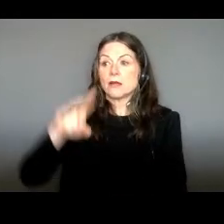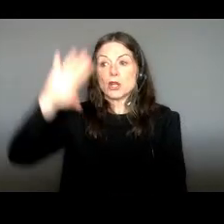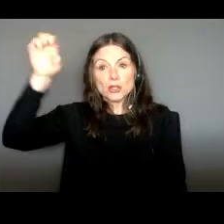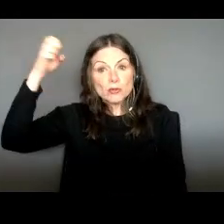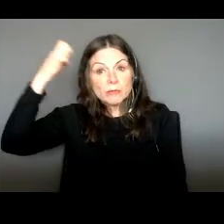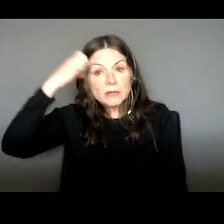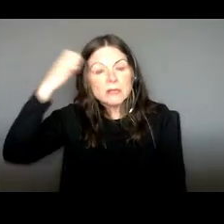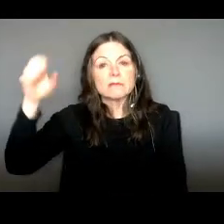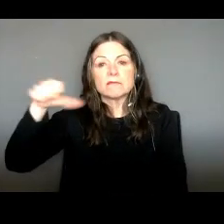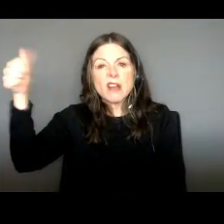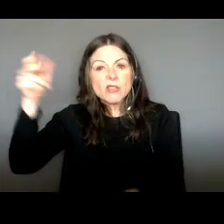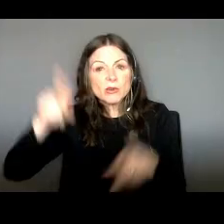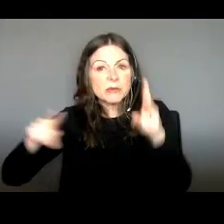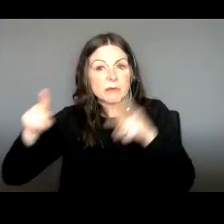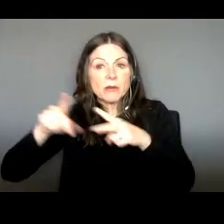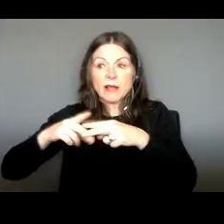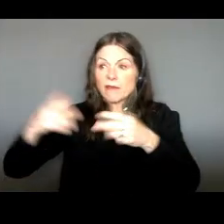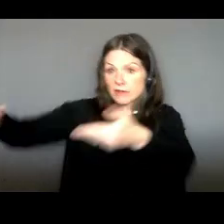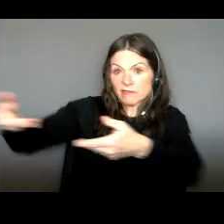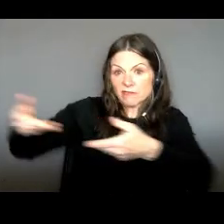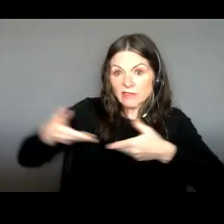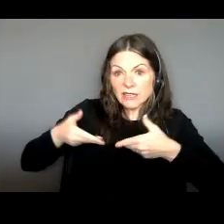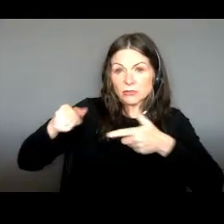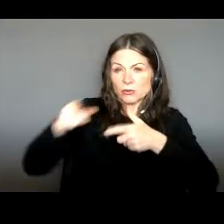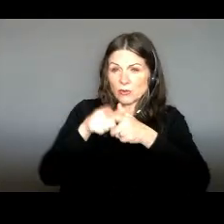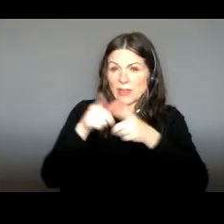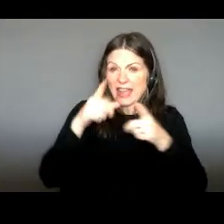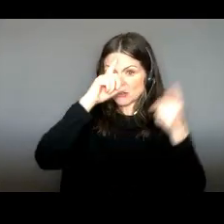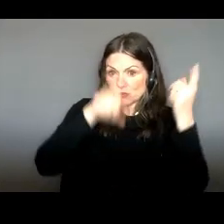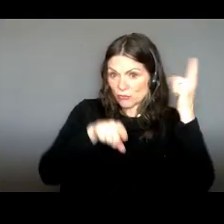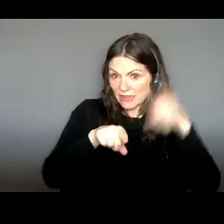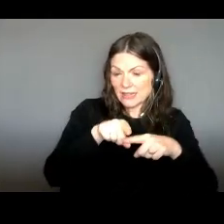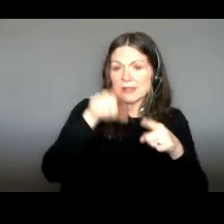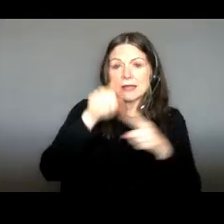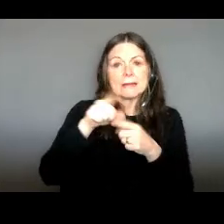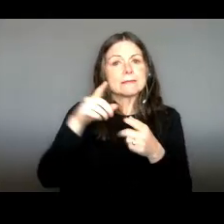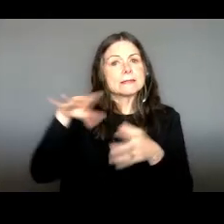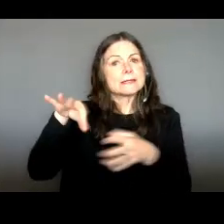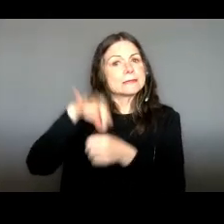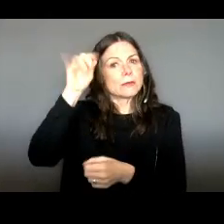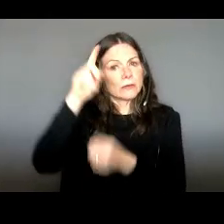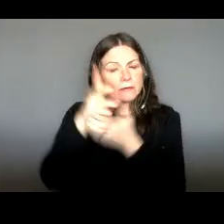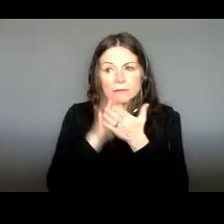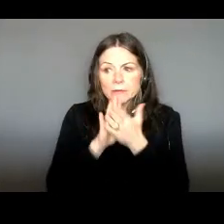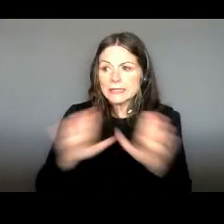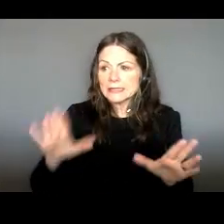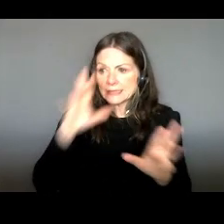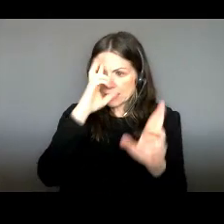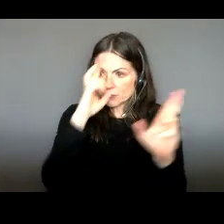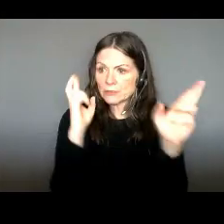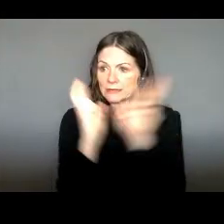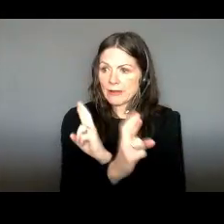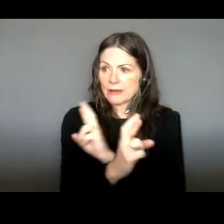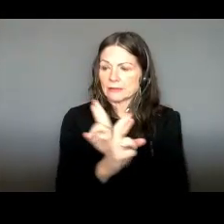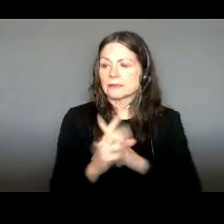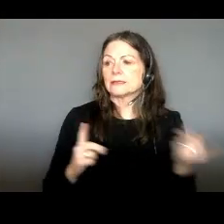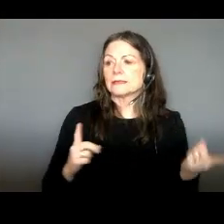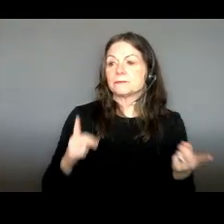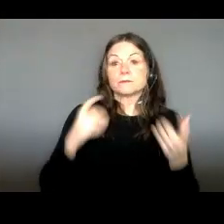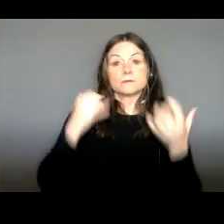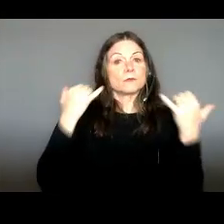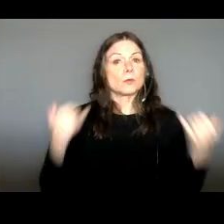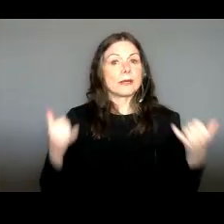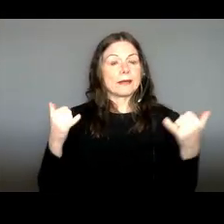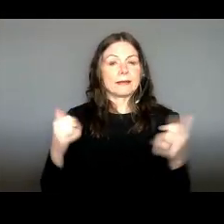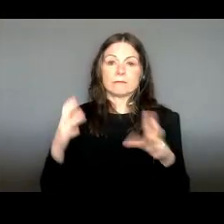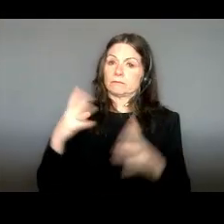treaty in the spirit of peace, friendship, and respect. Today, the meeting place of Toronto is still